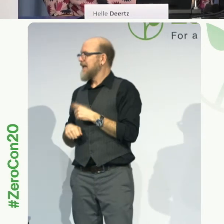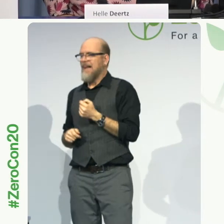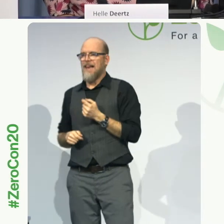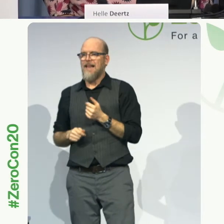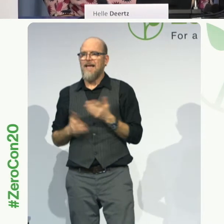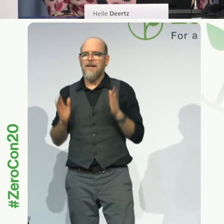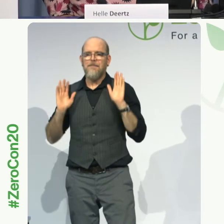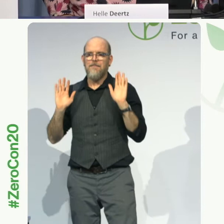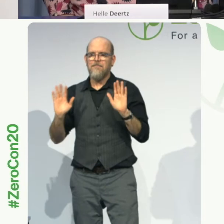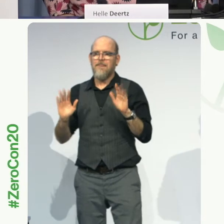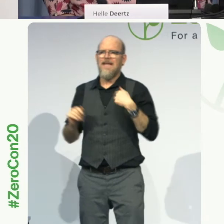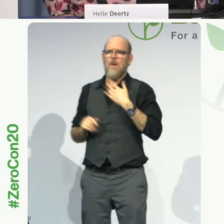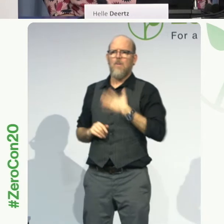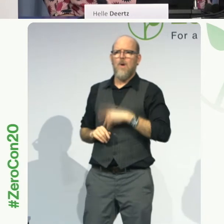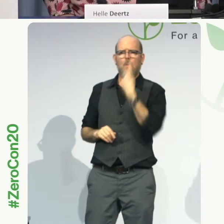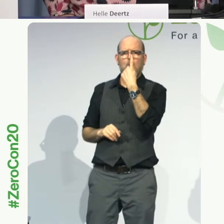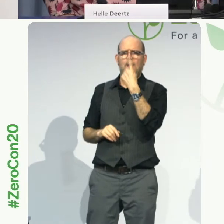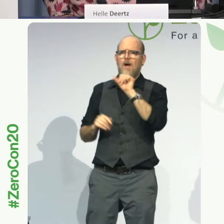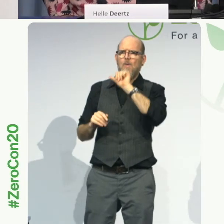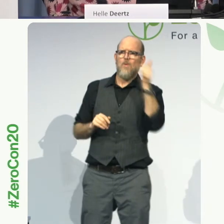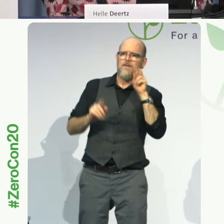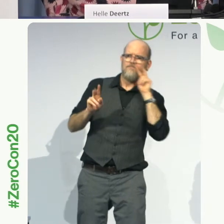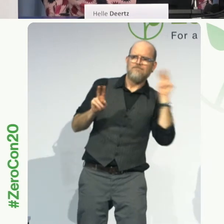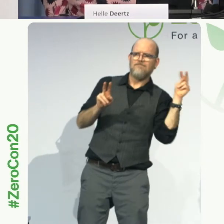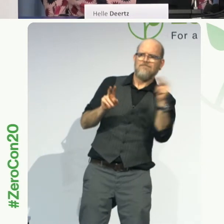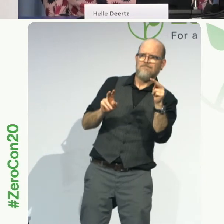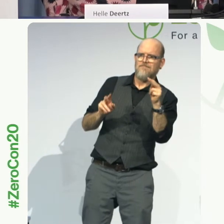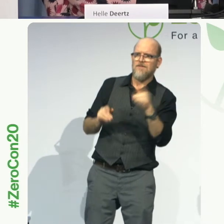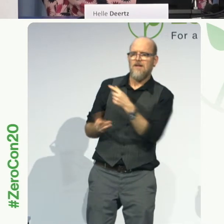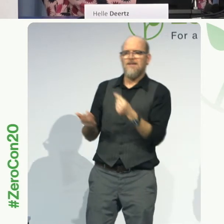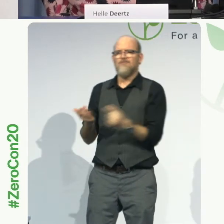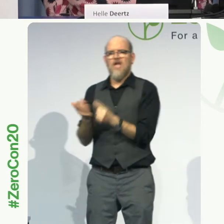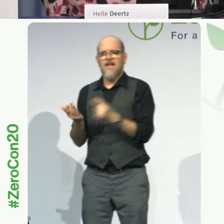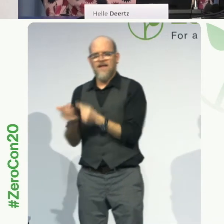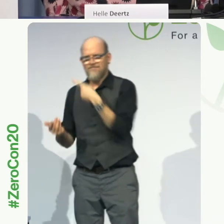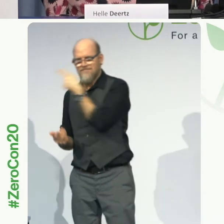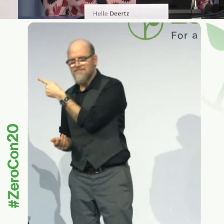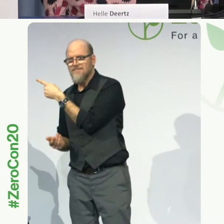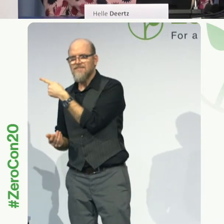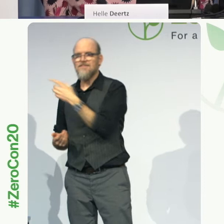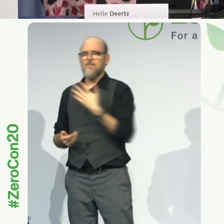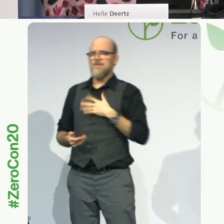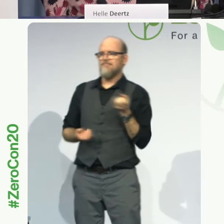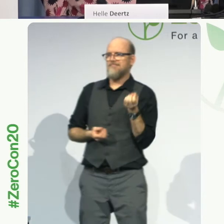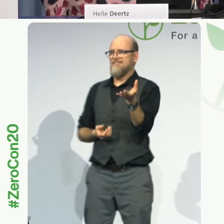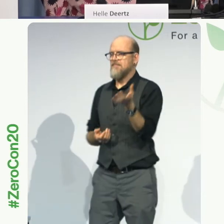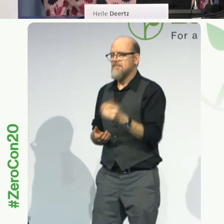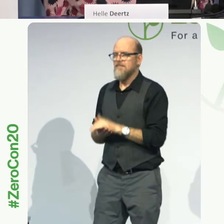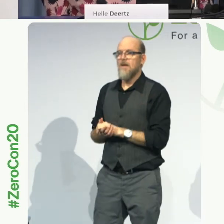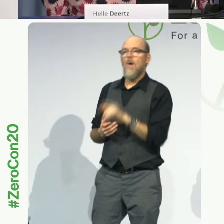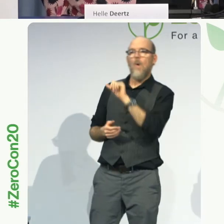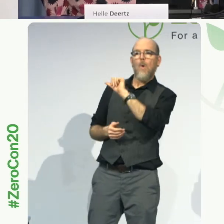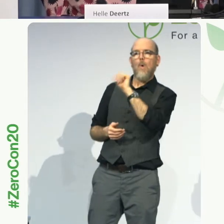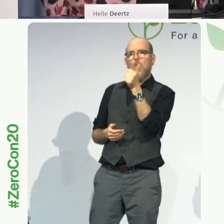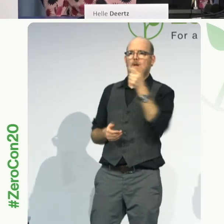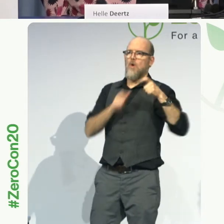in Ghana together with an IT service company called Amali Tech. And we